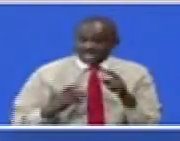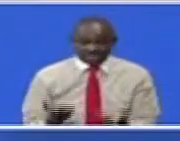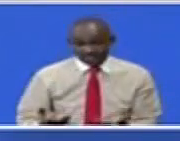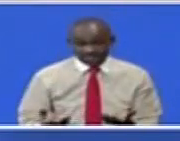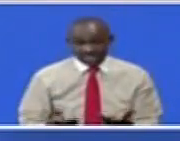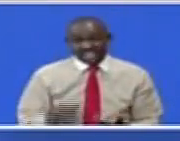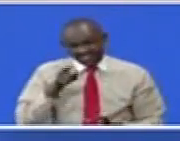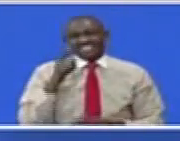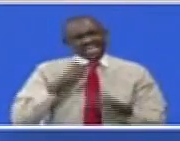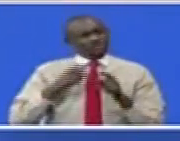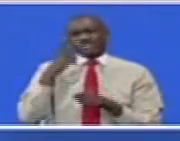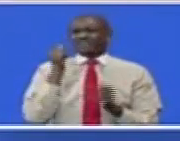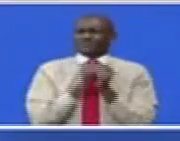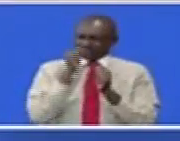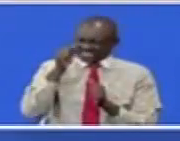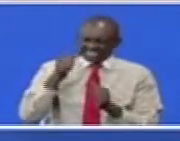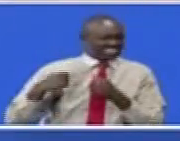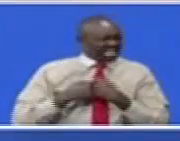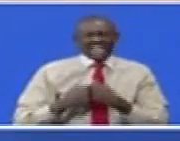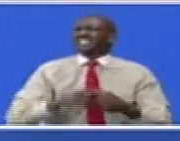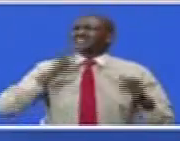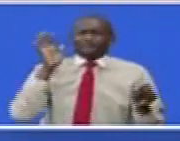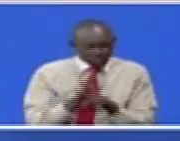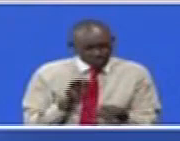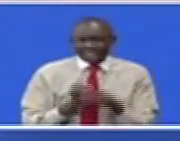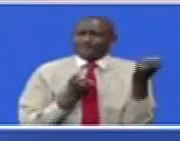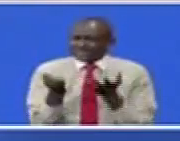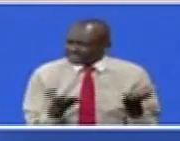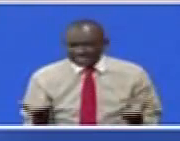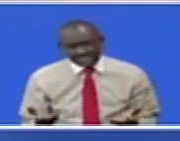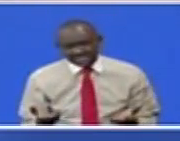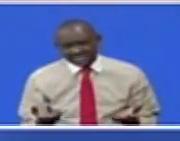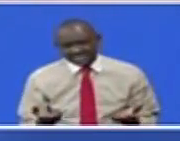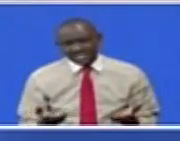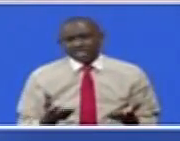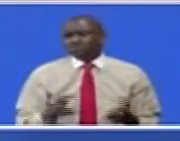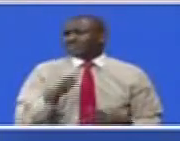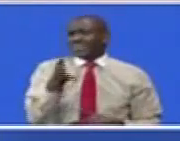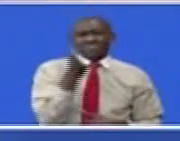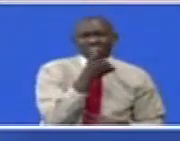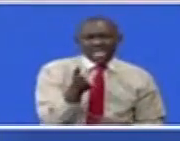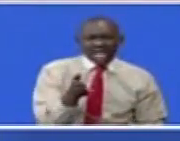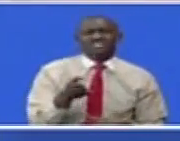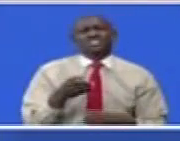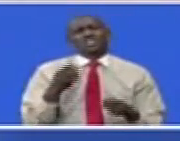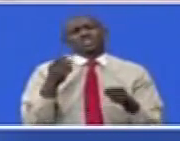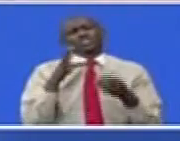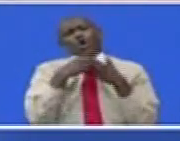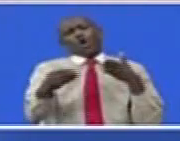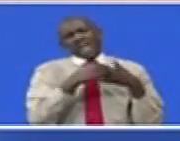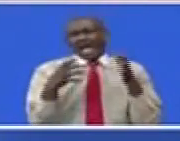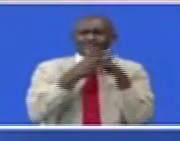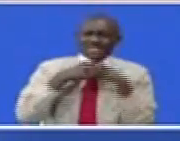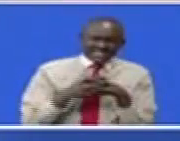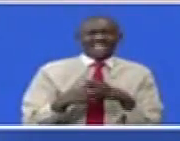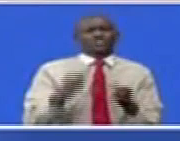Na hii mwaka yenye imeisha, imekuwa na challenges mingi kibiashara. Unapata mambo ya dola vile ilikuwa, dola